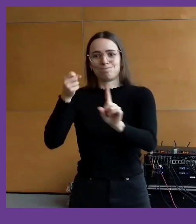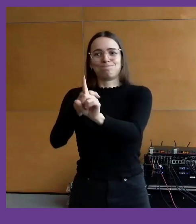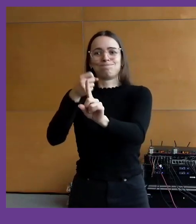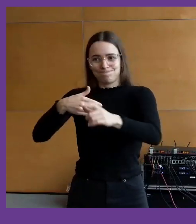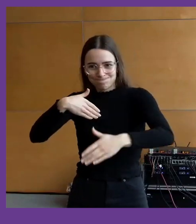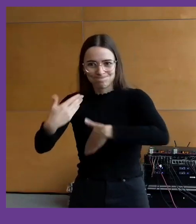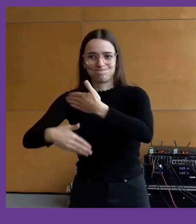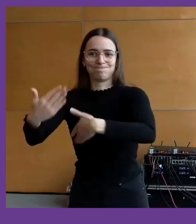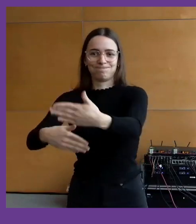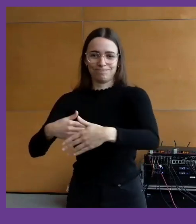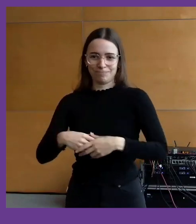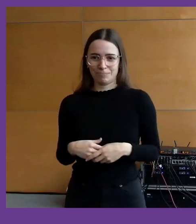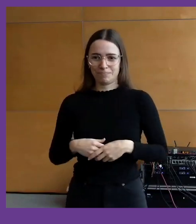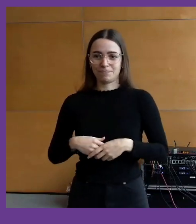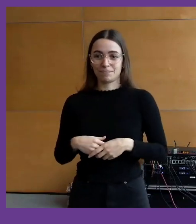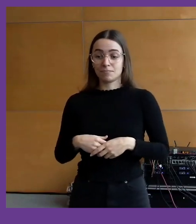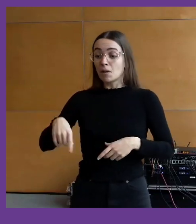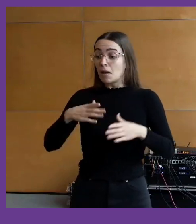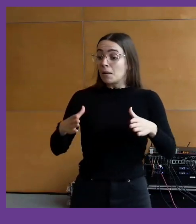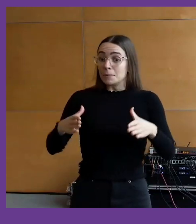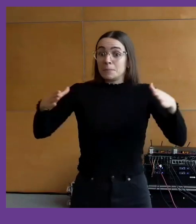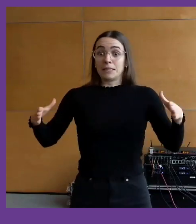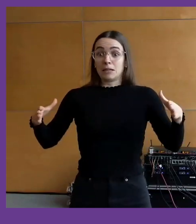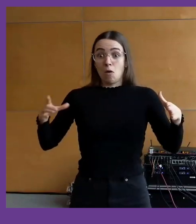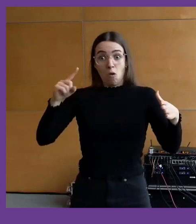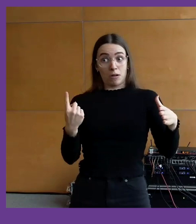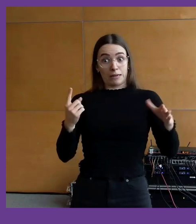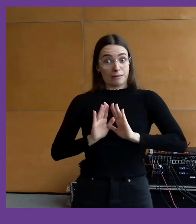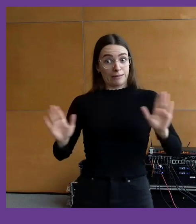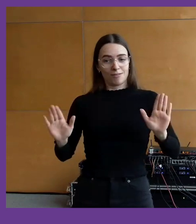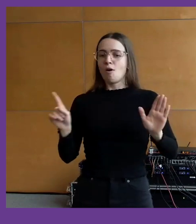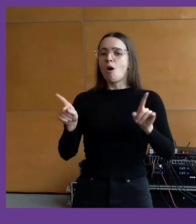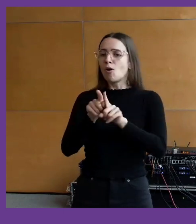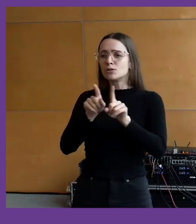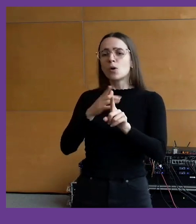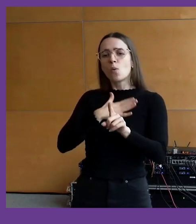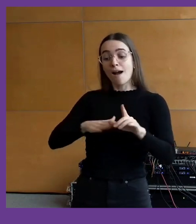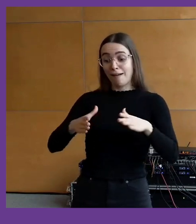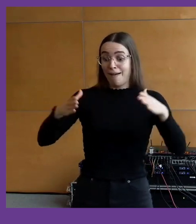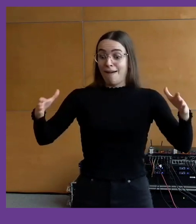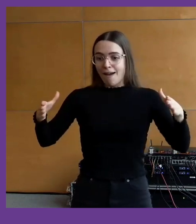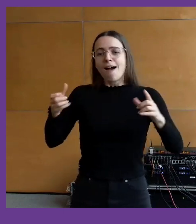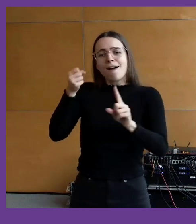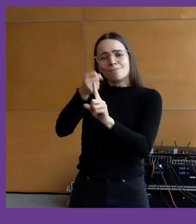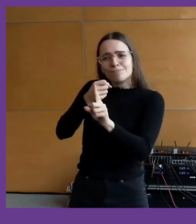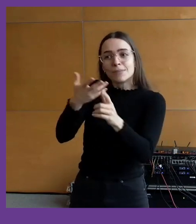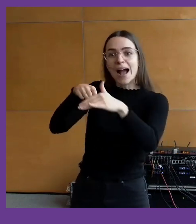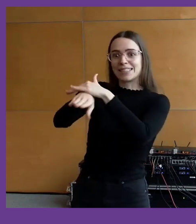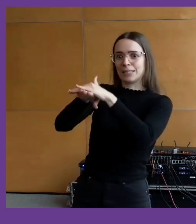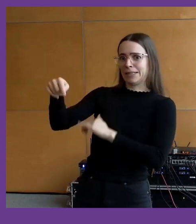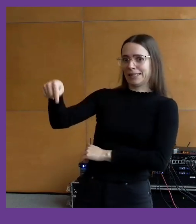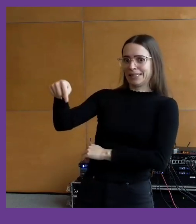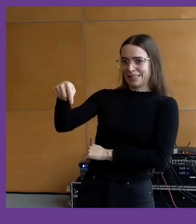an accessibility point of view, is important and challenging, because it pulls together the